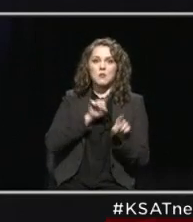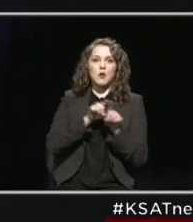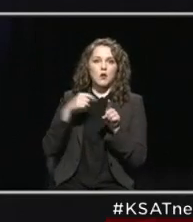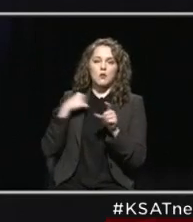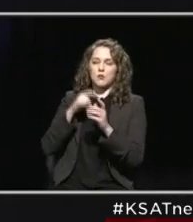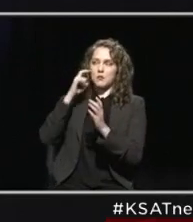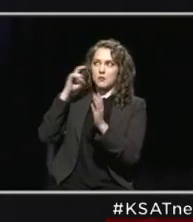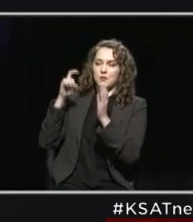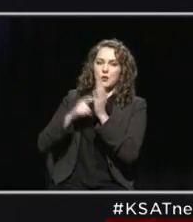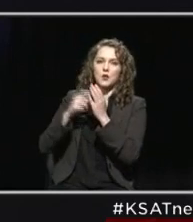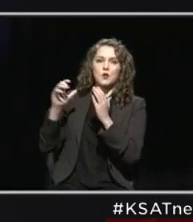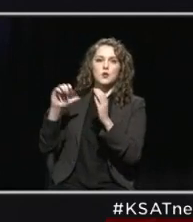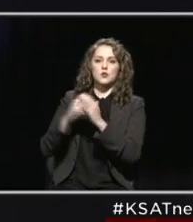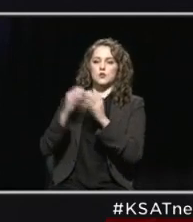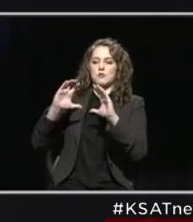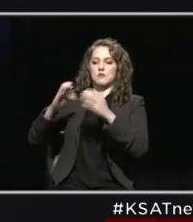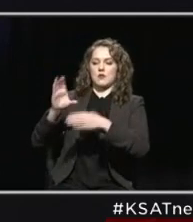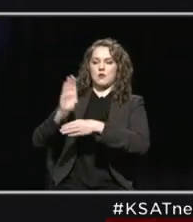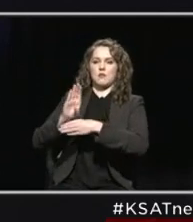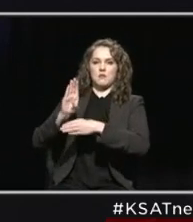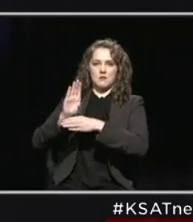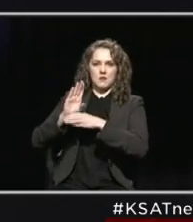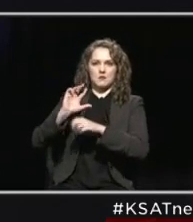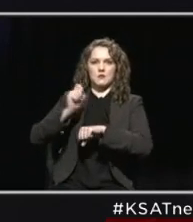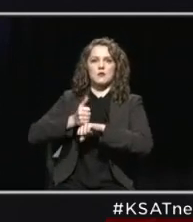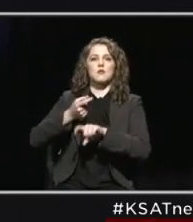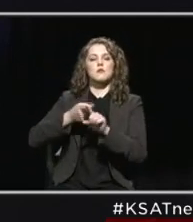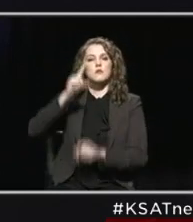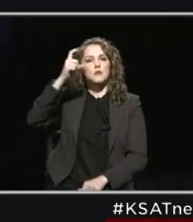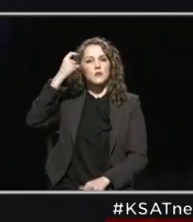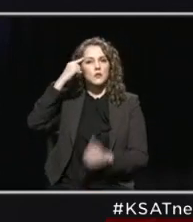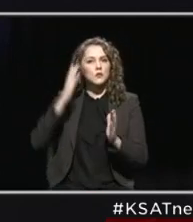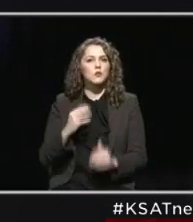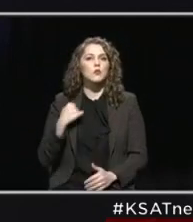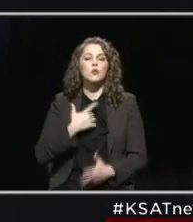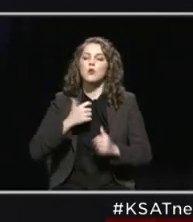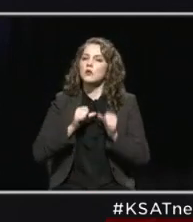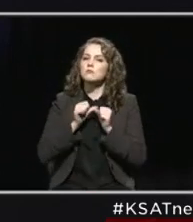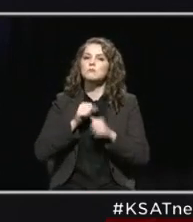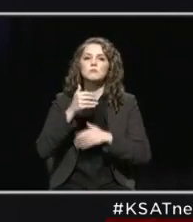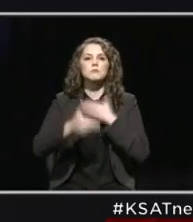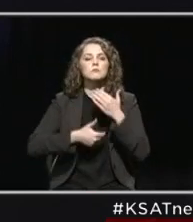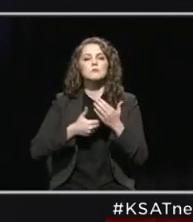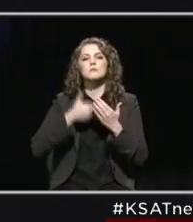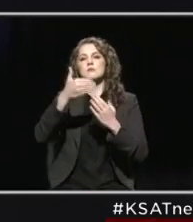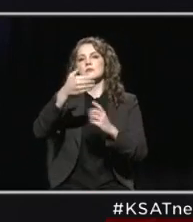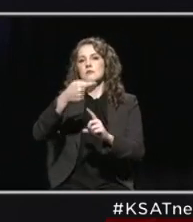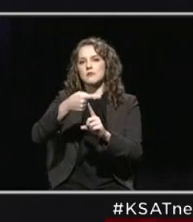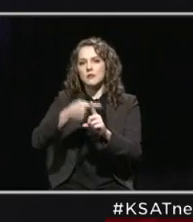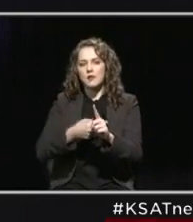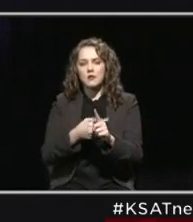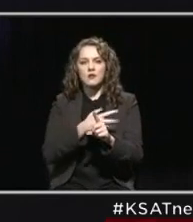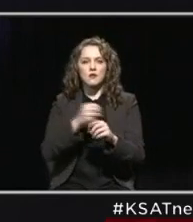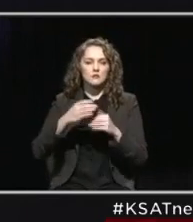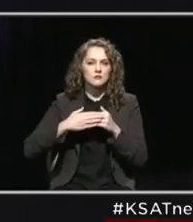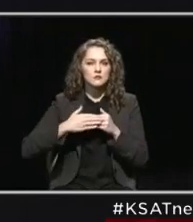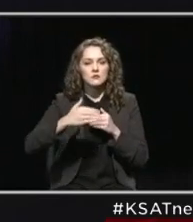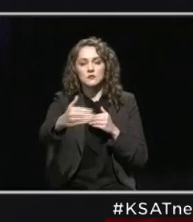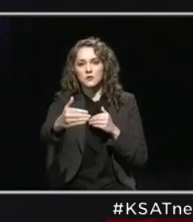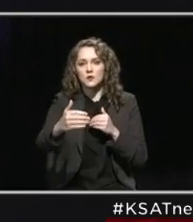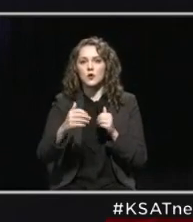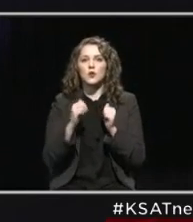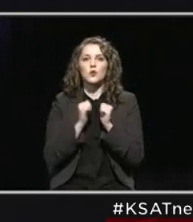this new category of businesses so that we can continue to proceed through the next month and more with